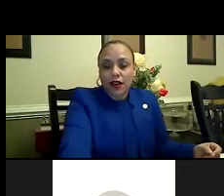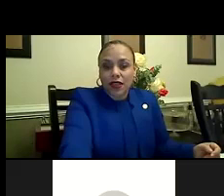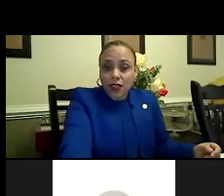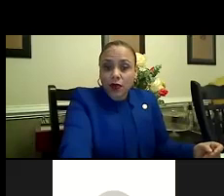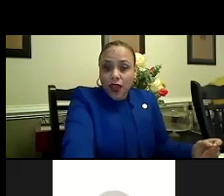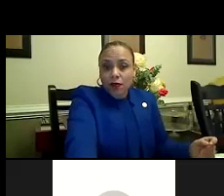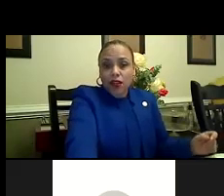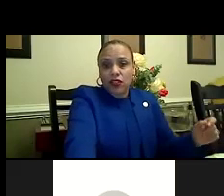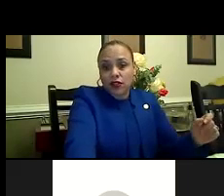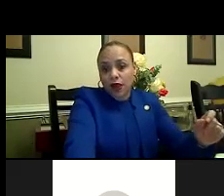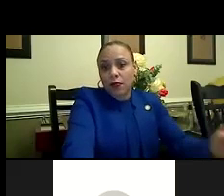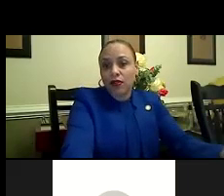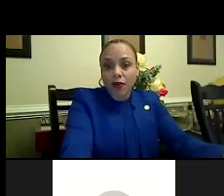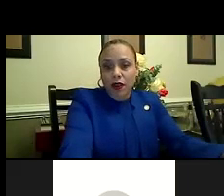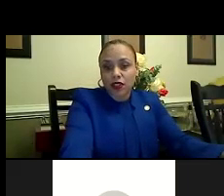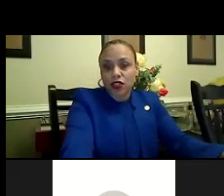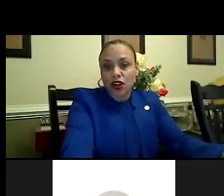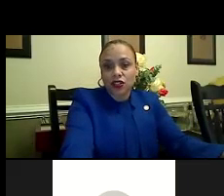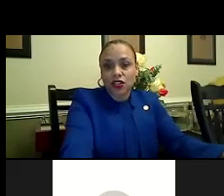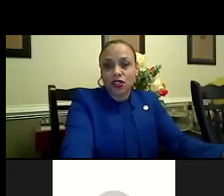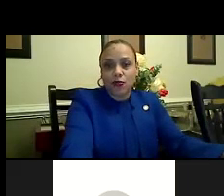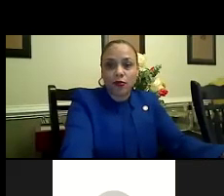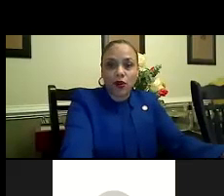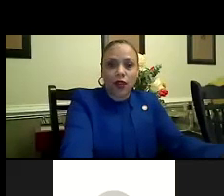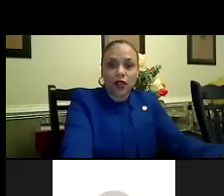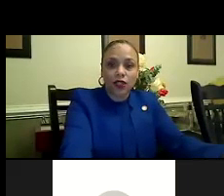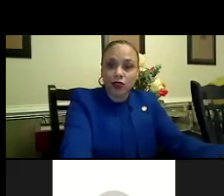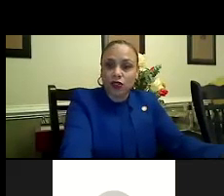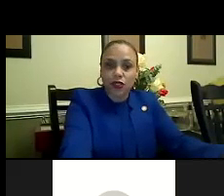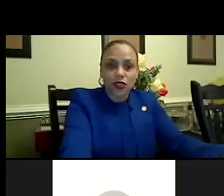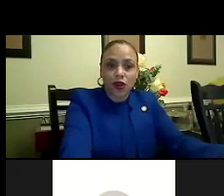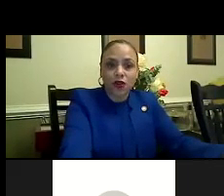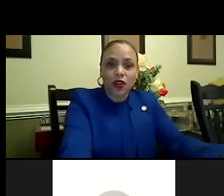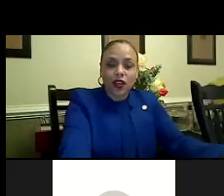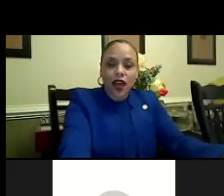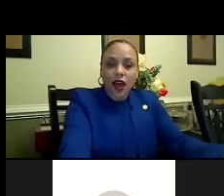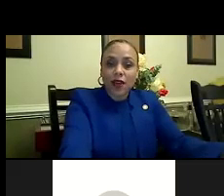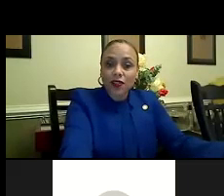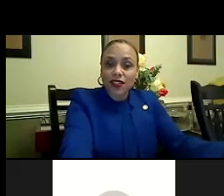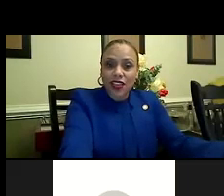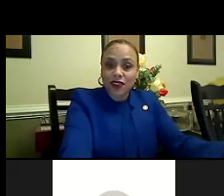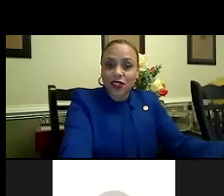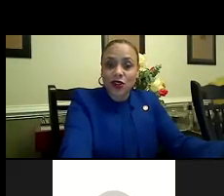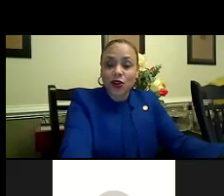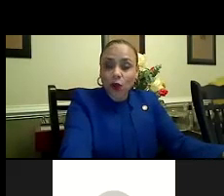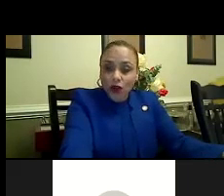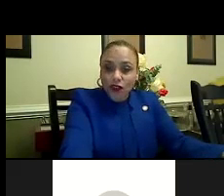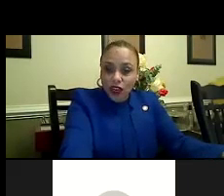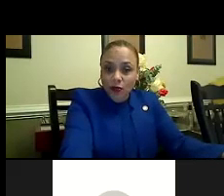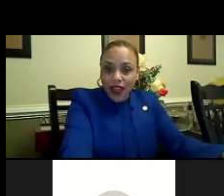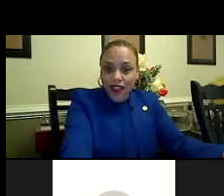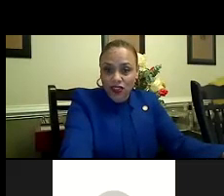But as Sable K mentioned, my primary charge is to promote inclusion. So I'm here this evening to turn